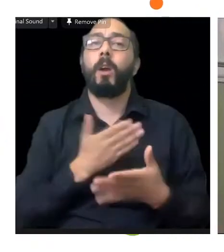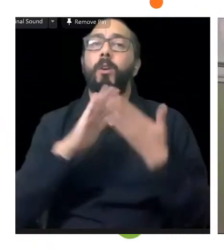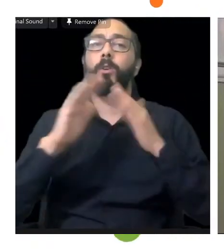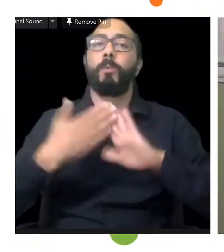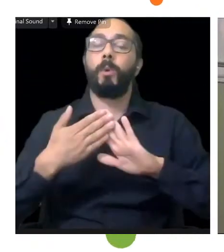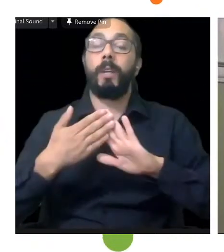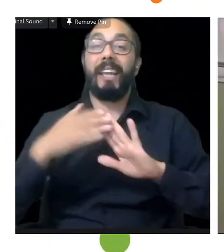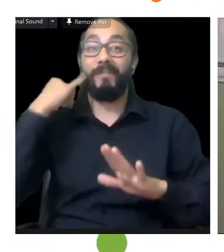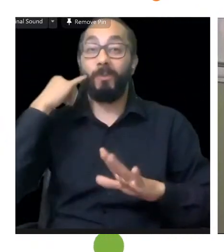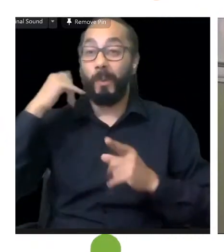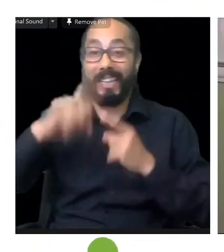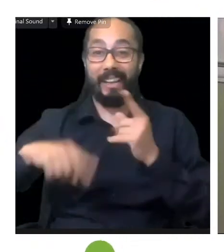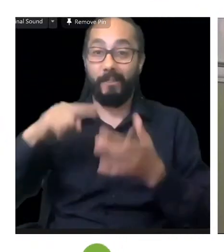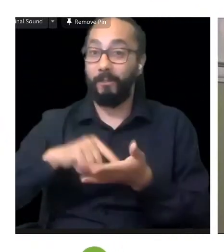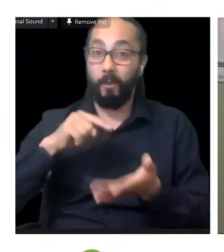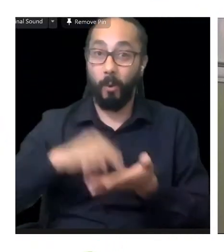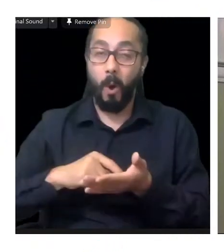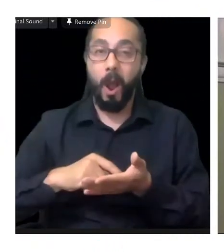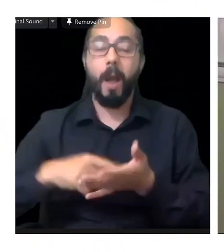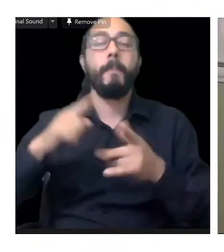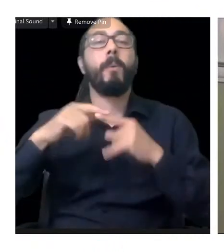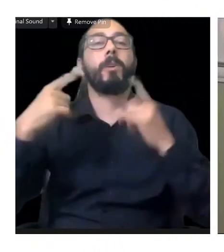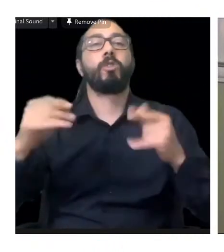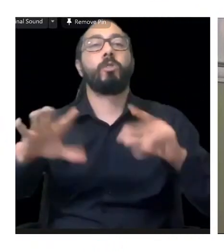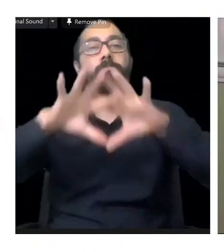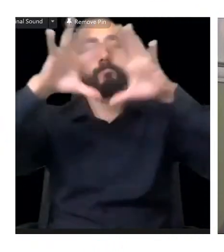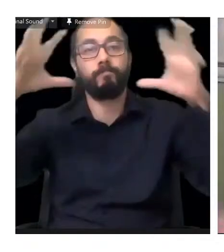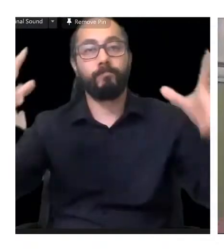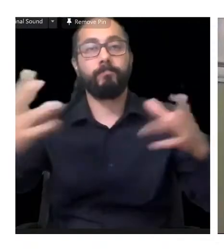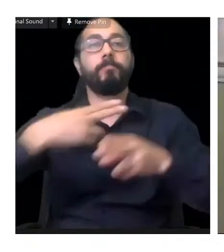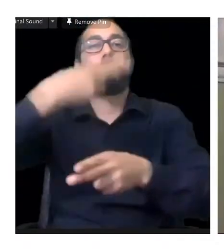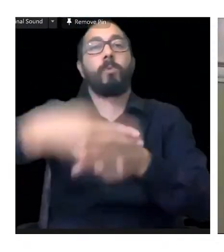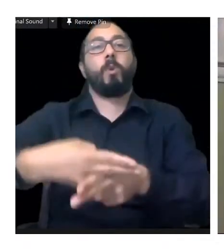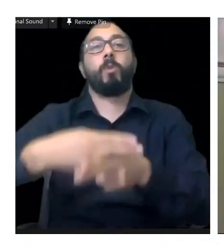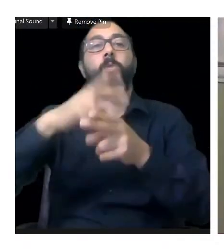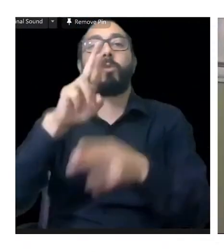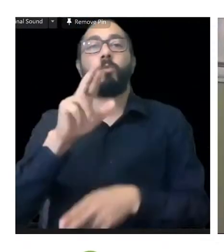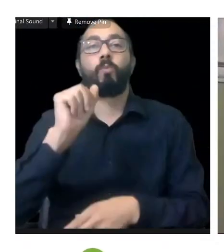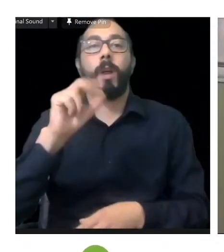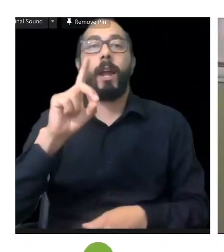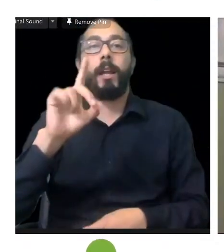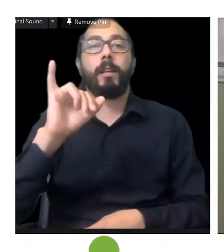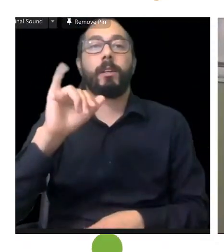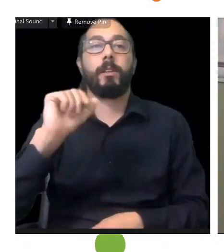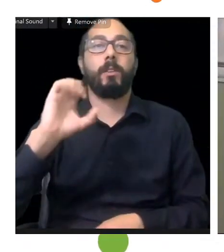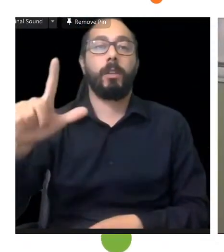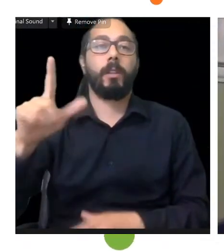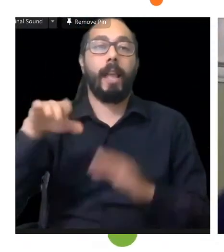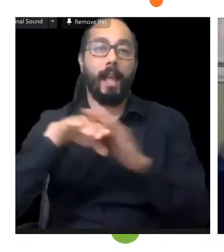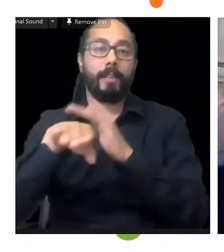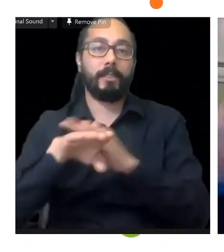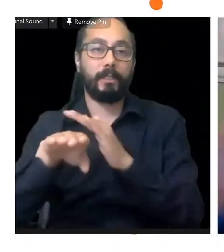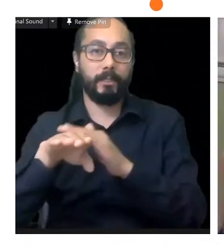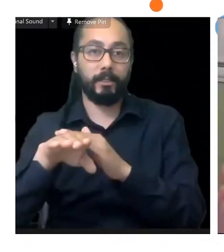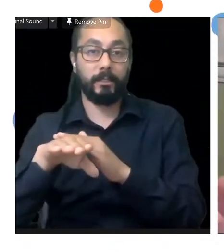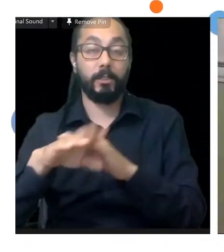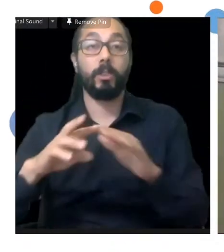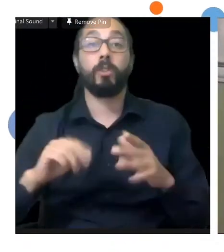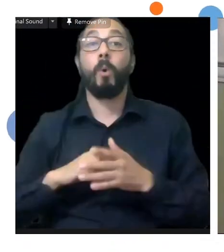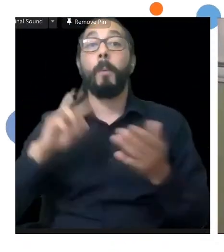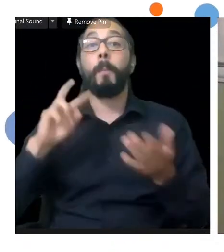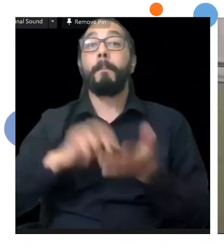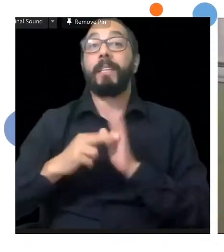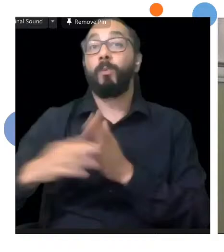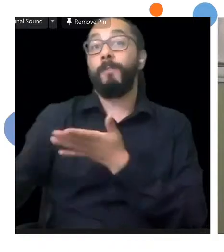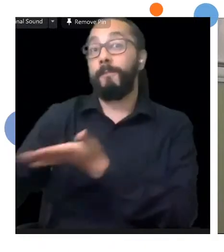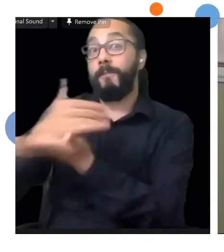we're going to lump it under this single umbrella of radical access. So instead of fundraising for one thing or another thing, we're going to put it all in and then tier it depending on how